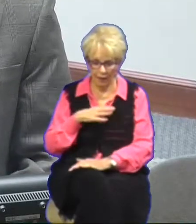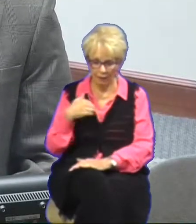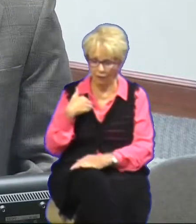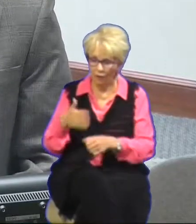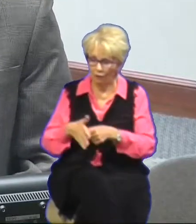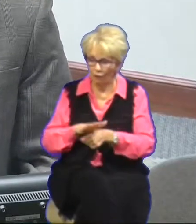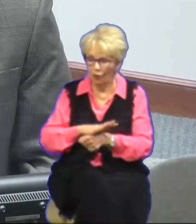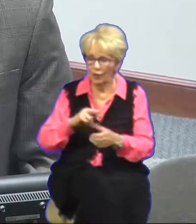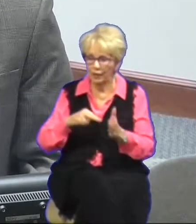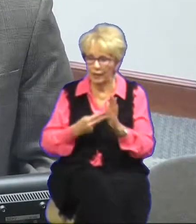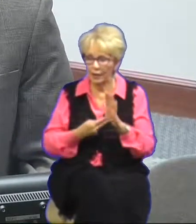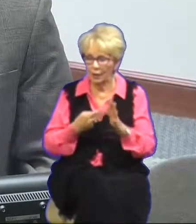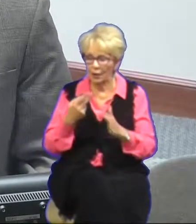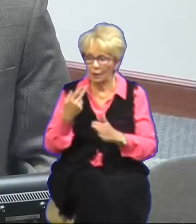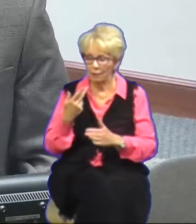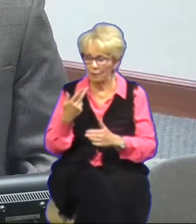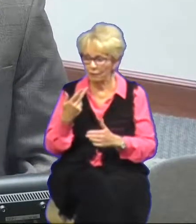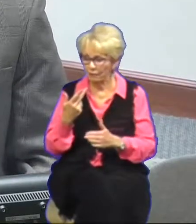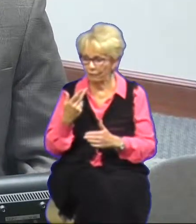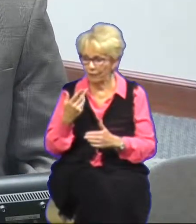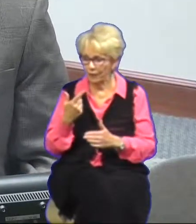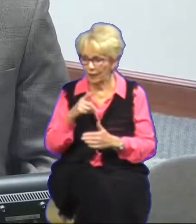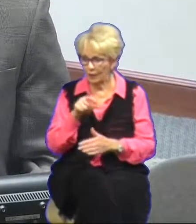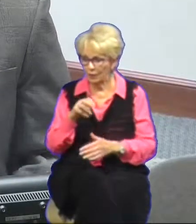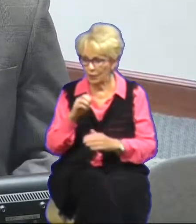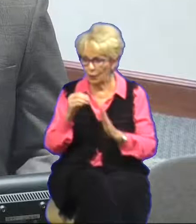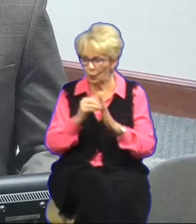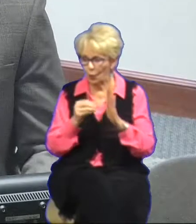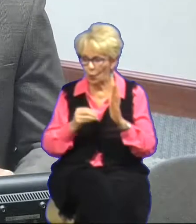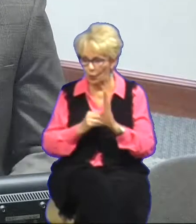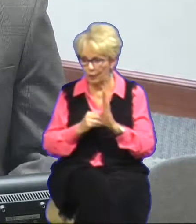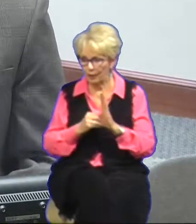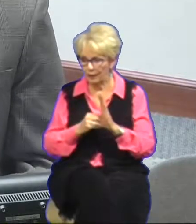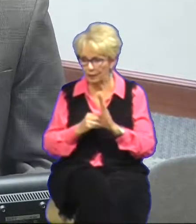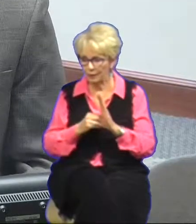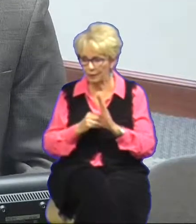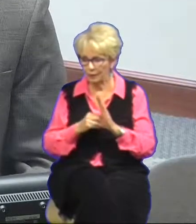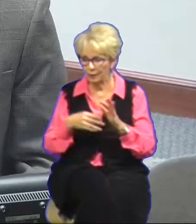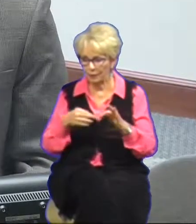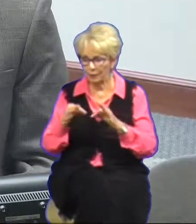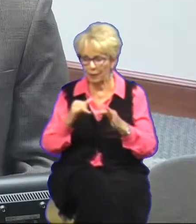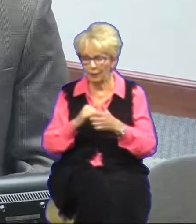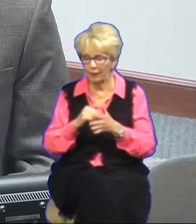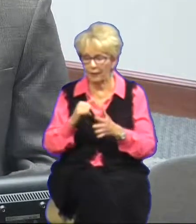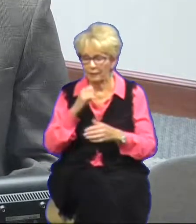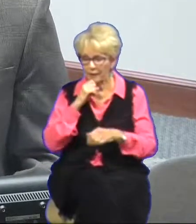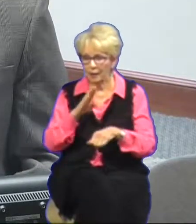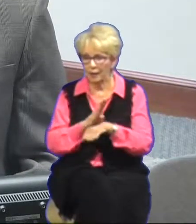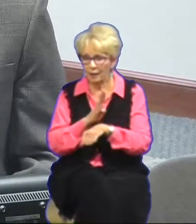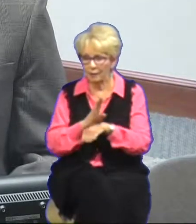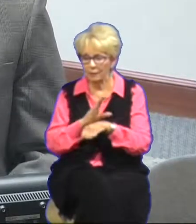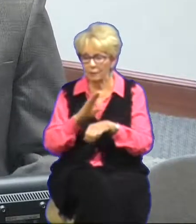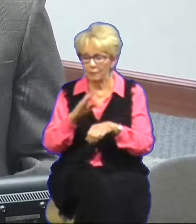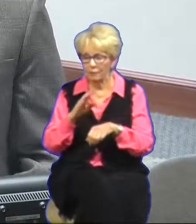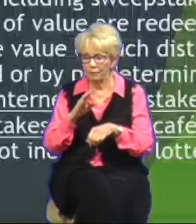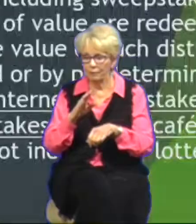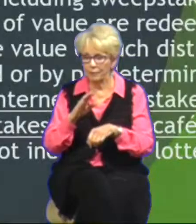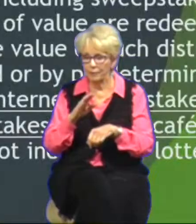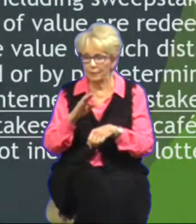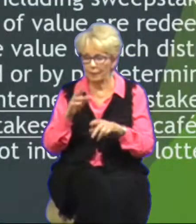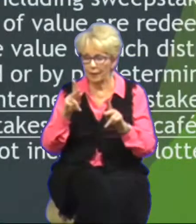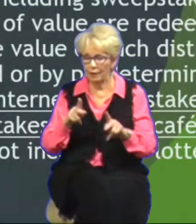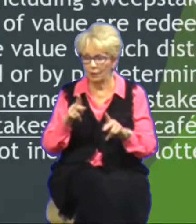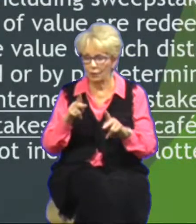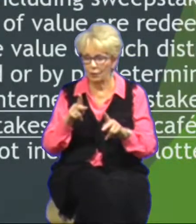full definition on here that our zoning ordinance spells it out, but it's essentially a business enterprise where